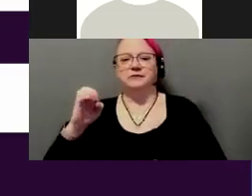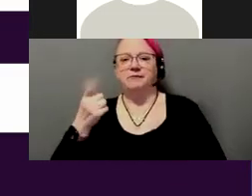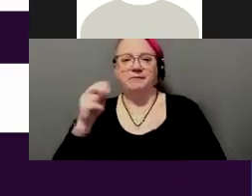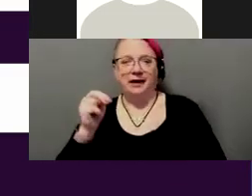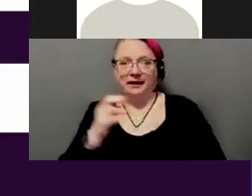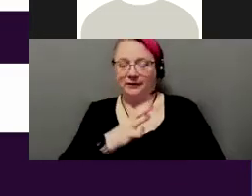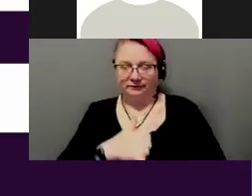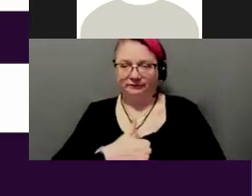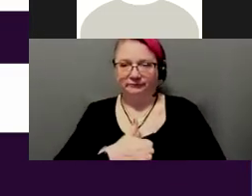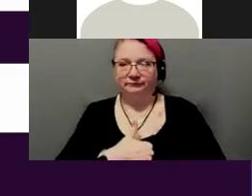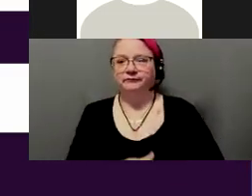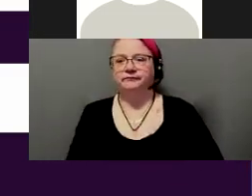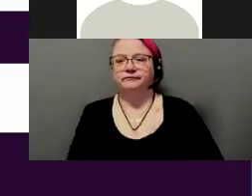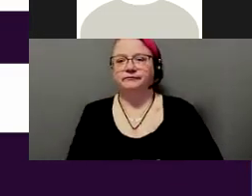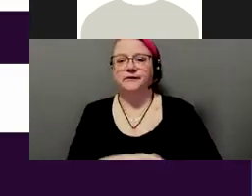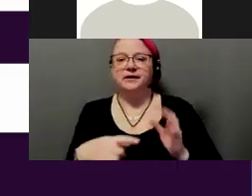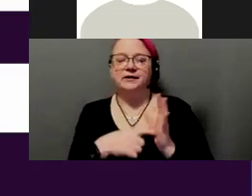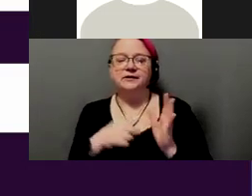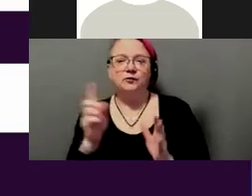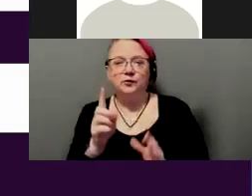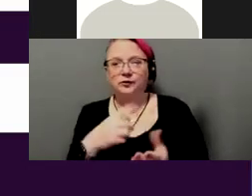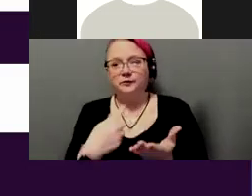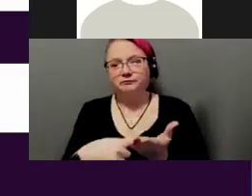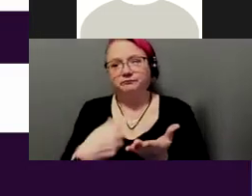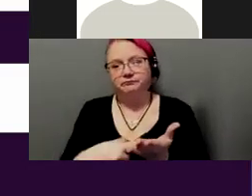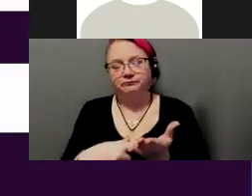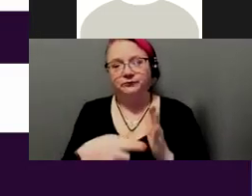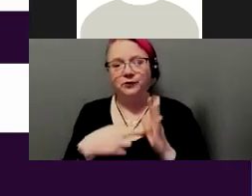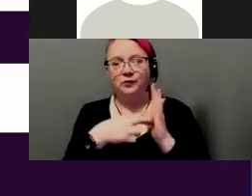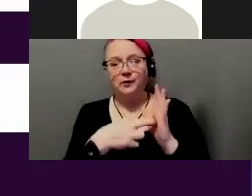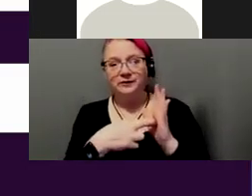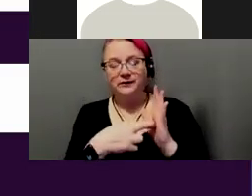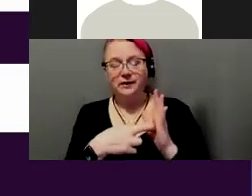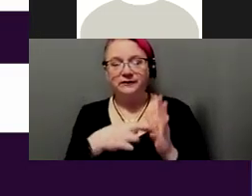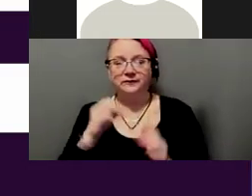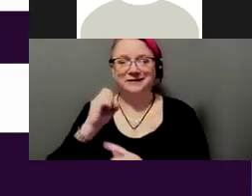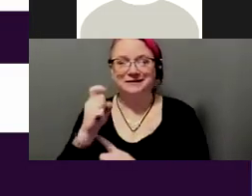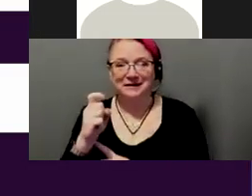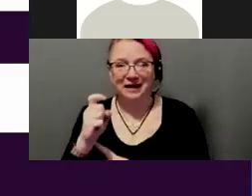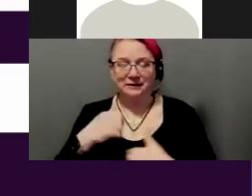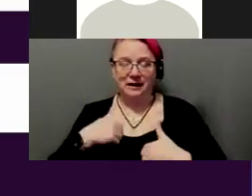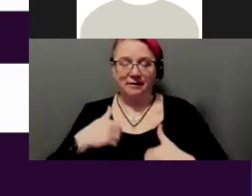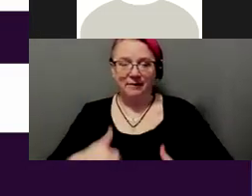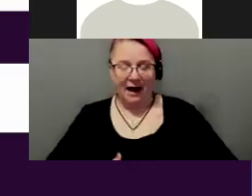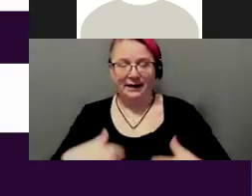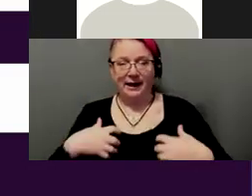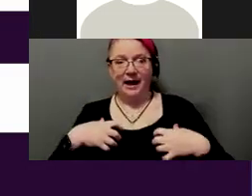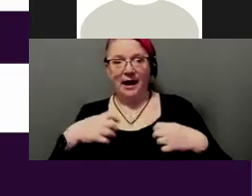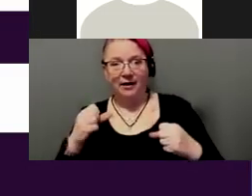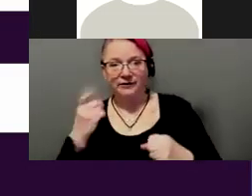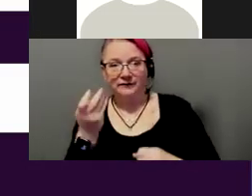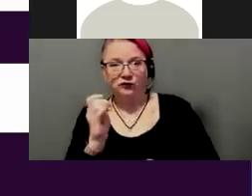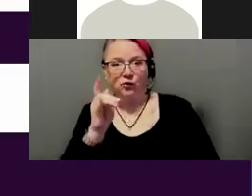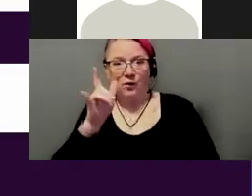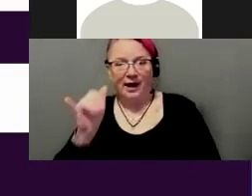apologies. This is where we talk about representations of sex, bodies, healthy sexuality, and sexual violence